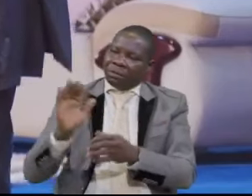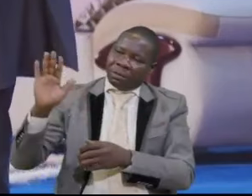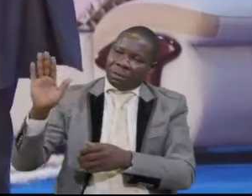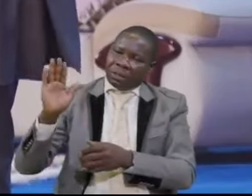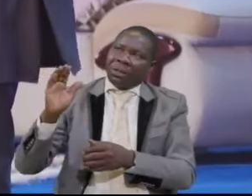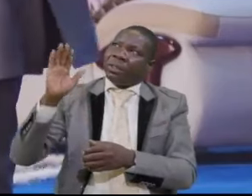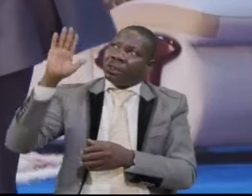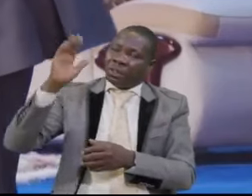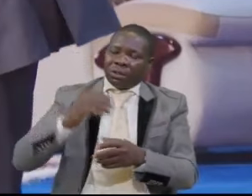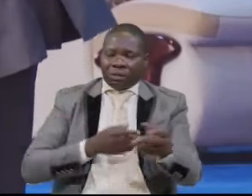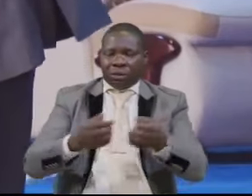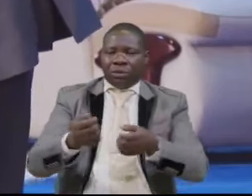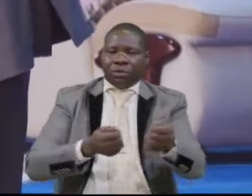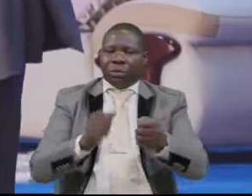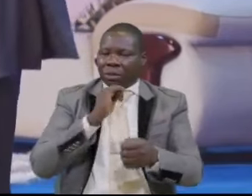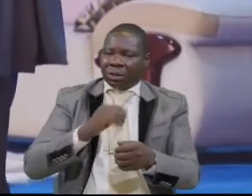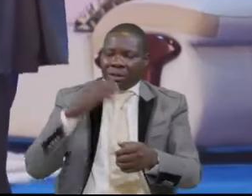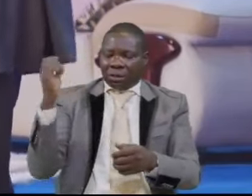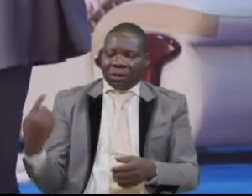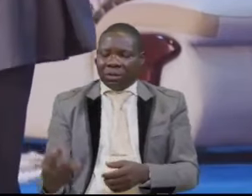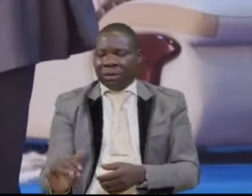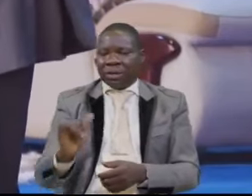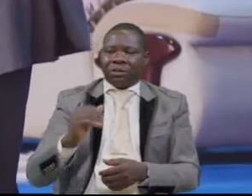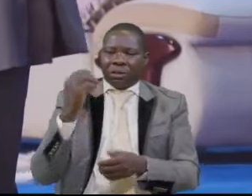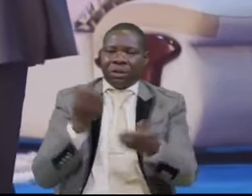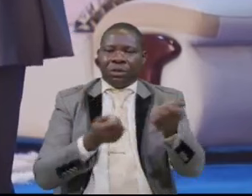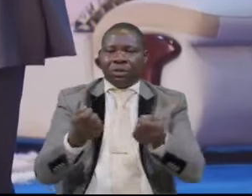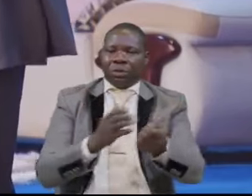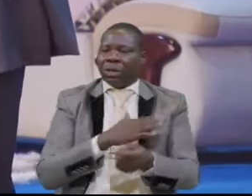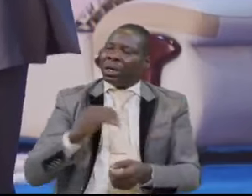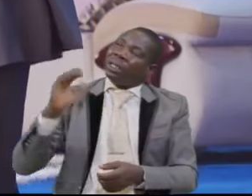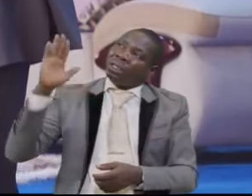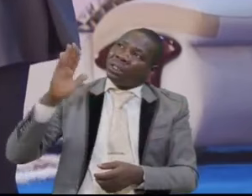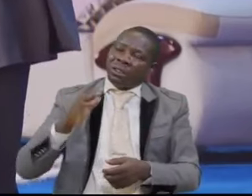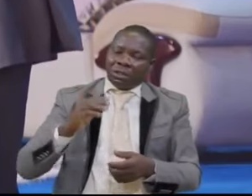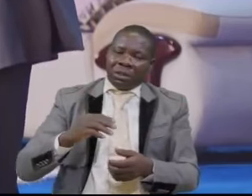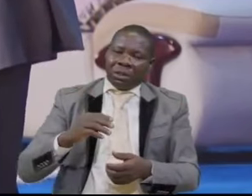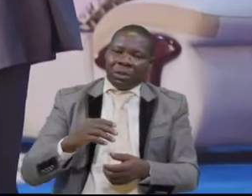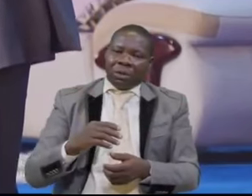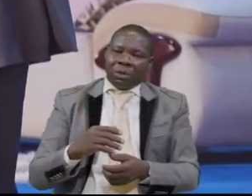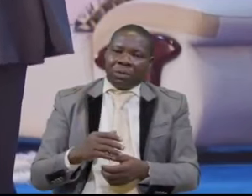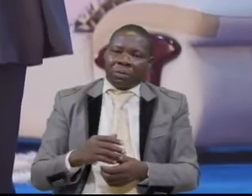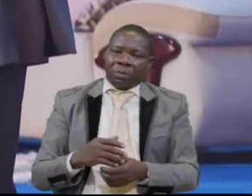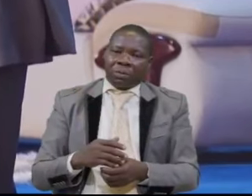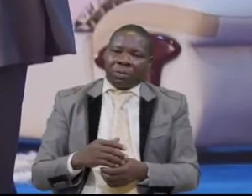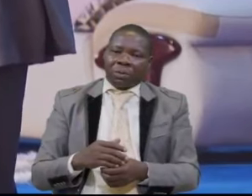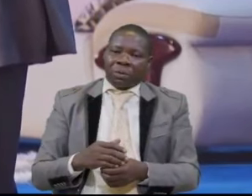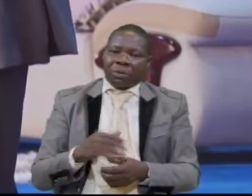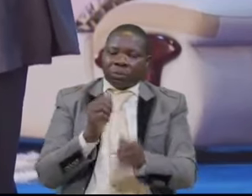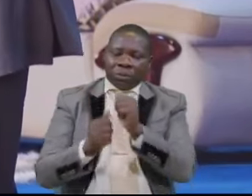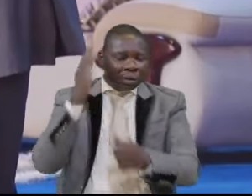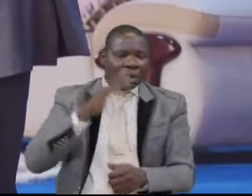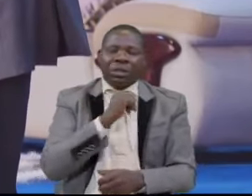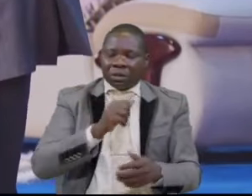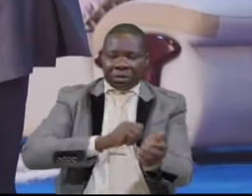is an everlasting dominion, and his which shall not pass away, and then it